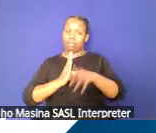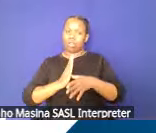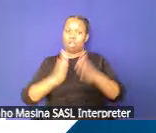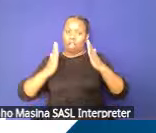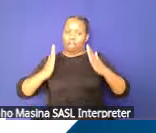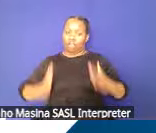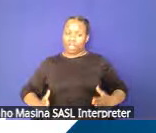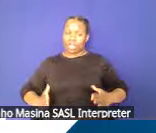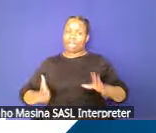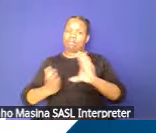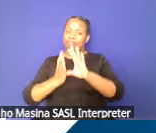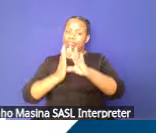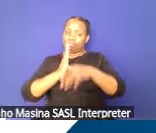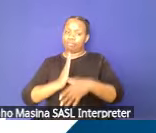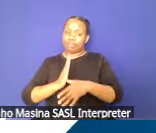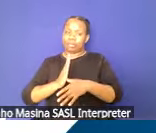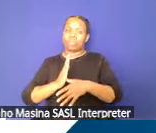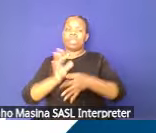has been interpreted